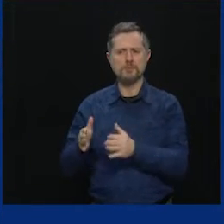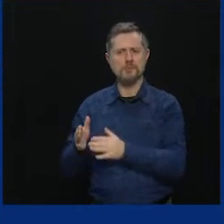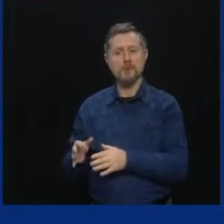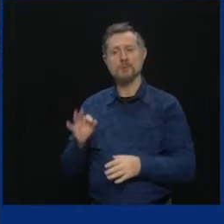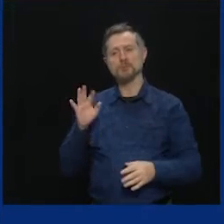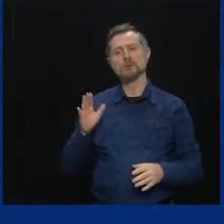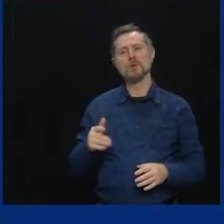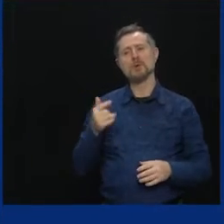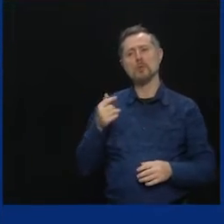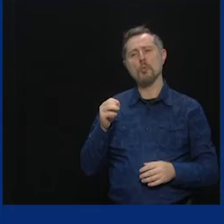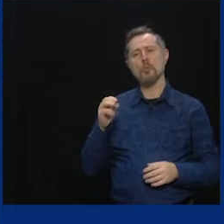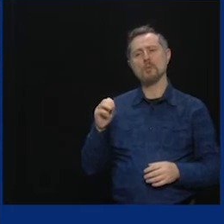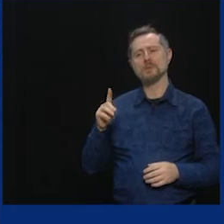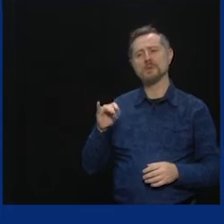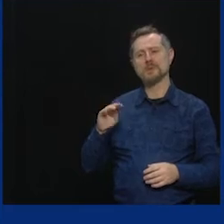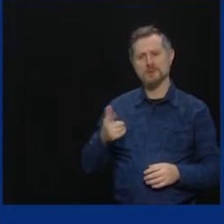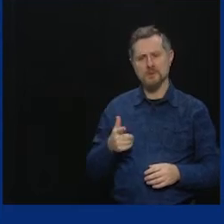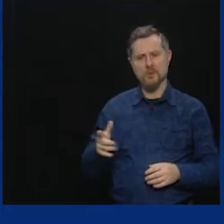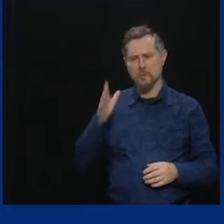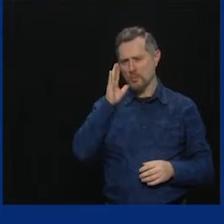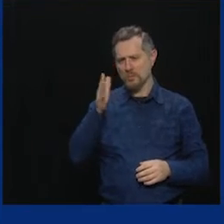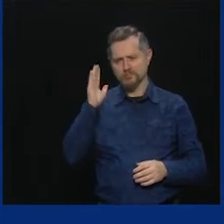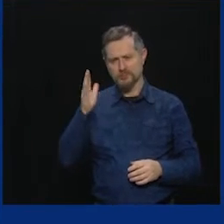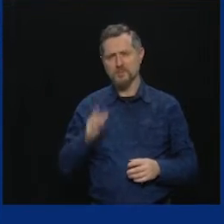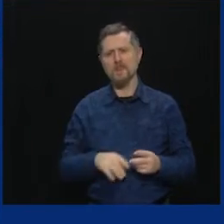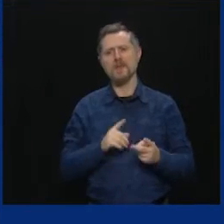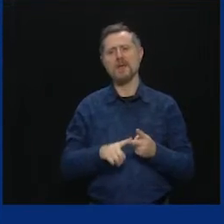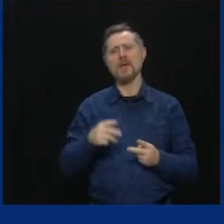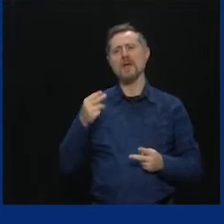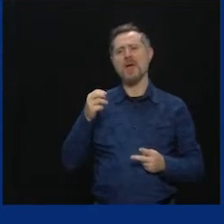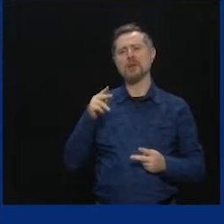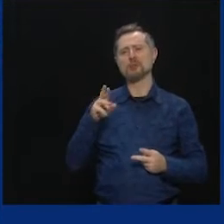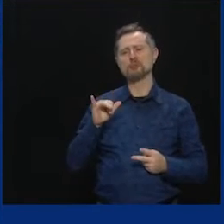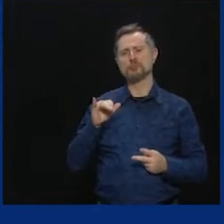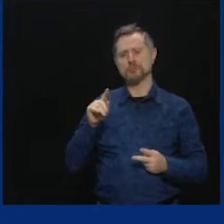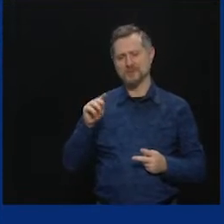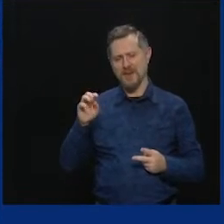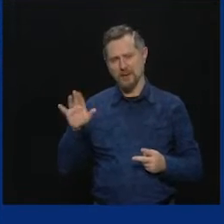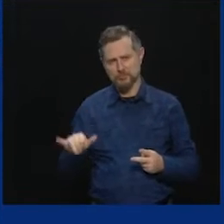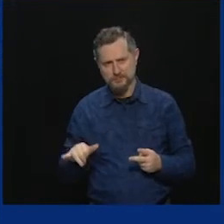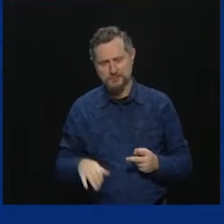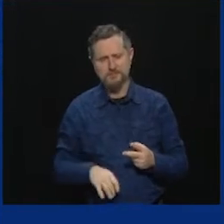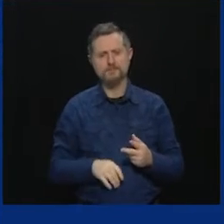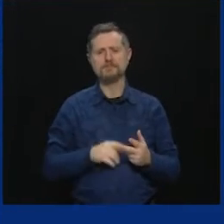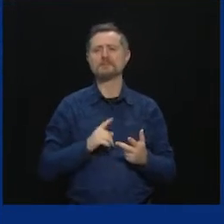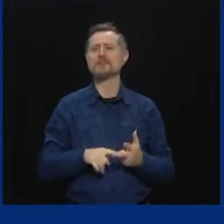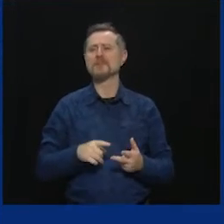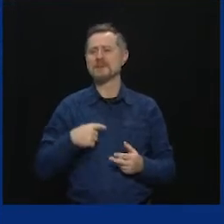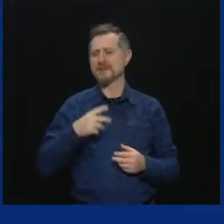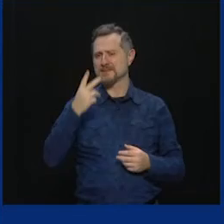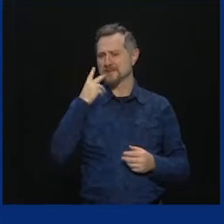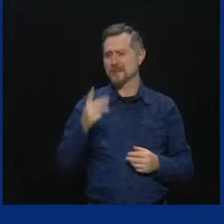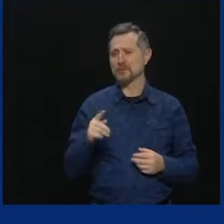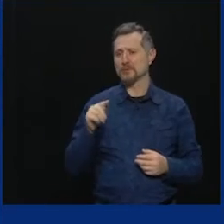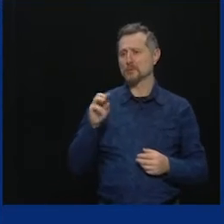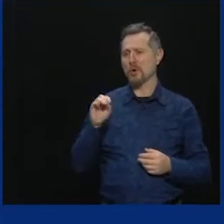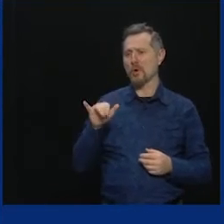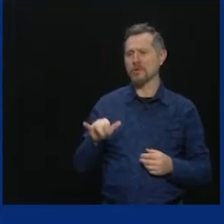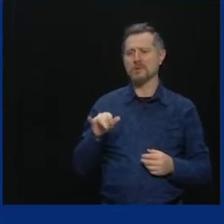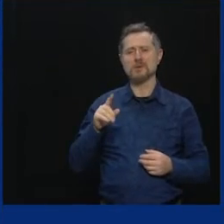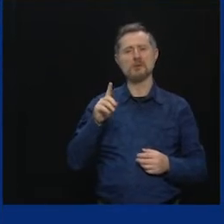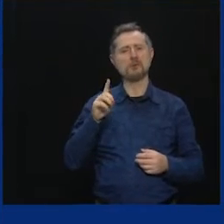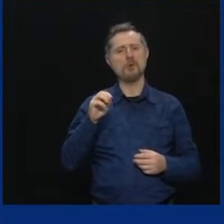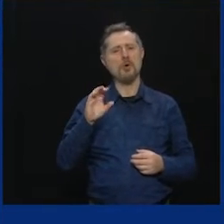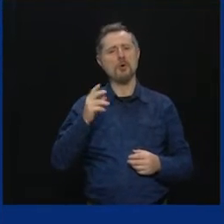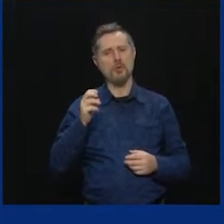Gooding, and who'll be hearing from him, and Henry Terry. I also see Troy DeCohen is here as well, someone who I see at every event I go